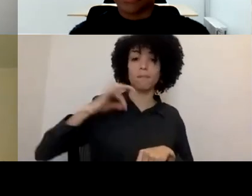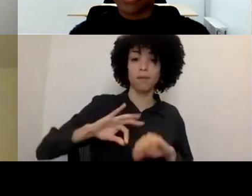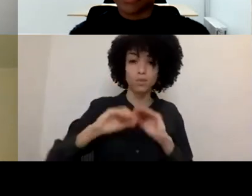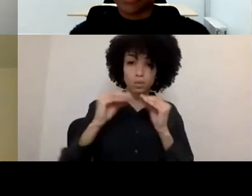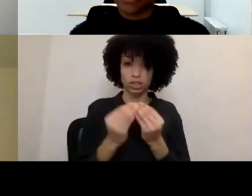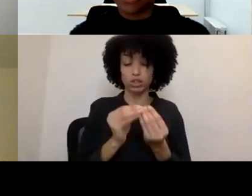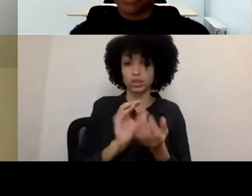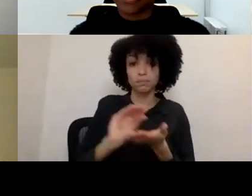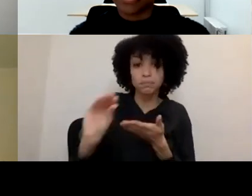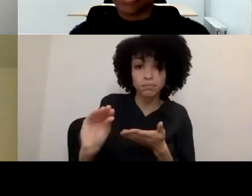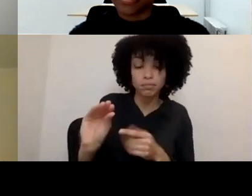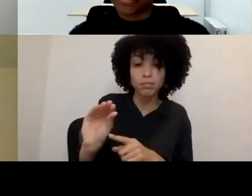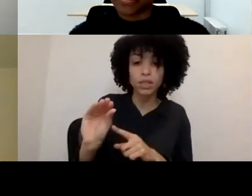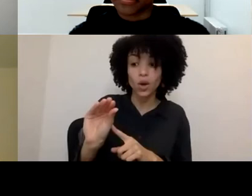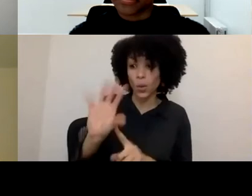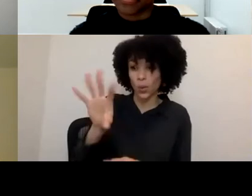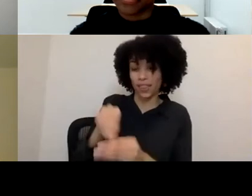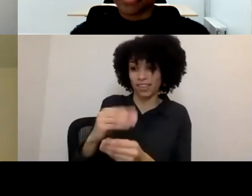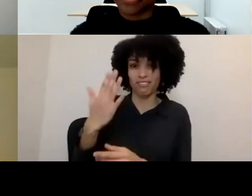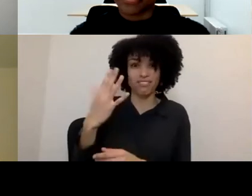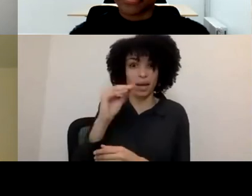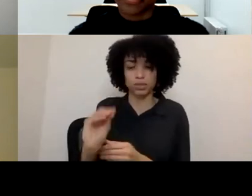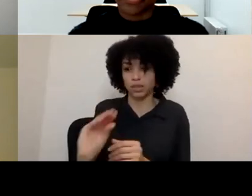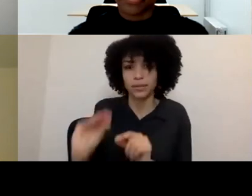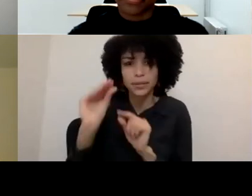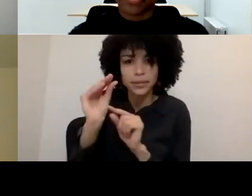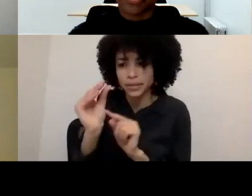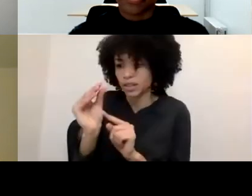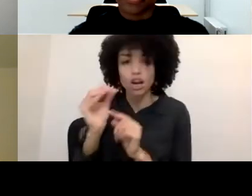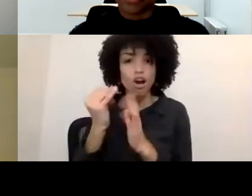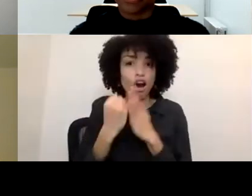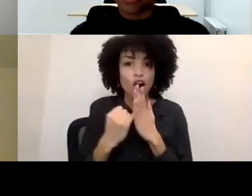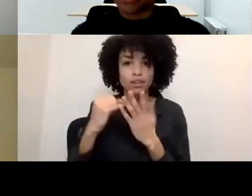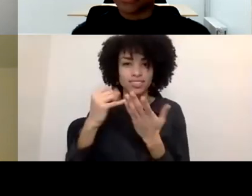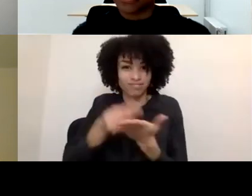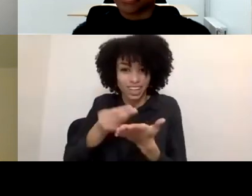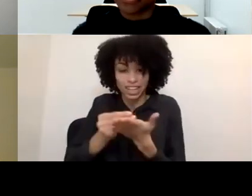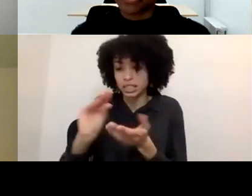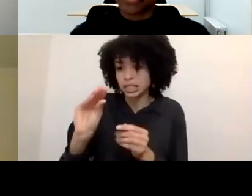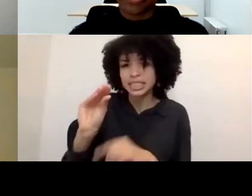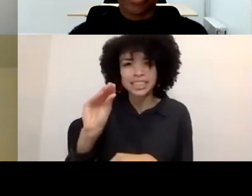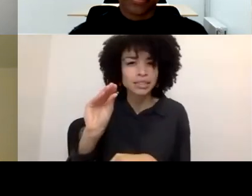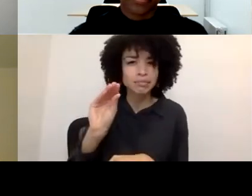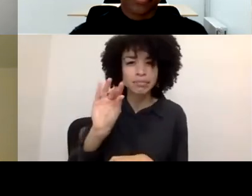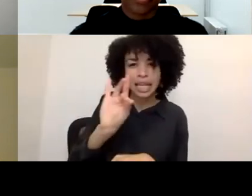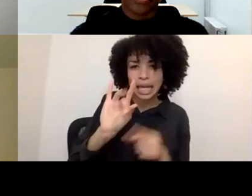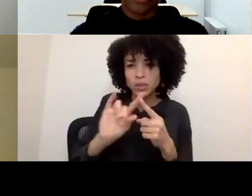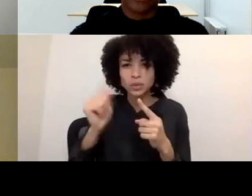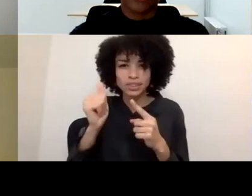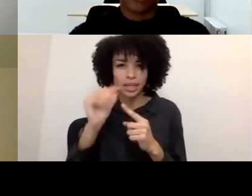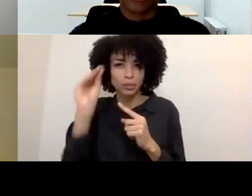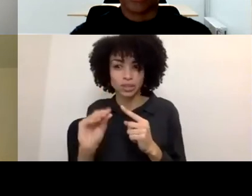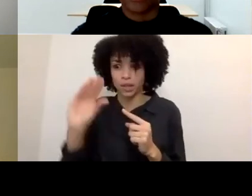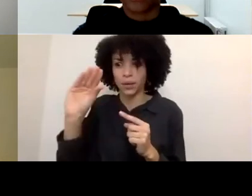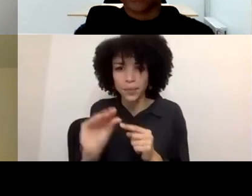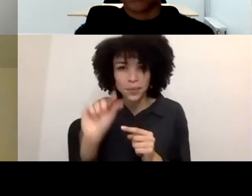making purposes. Within that 5%, arts funding accounts for somewhere between like 8 and 10%. It